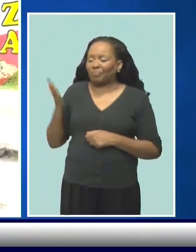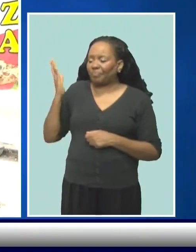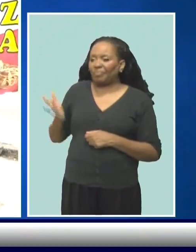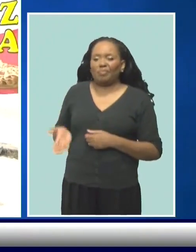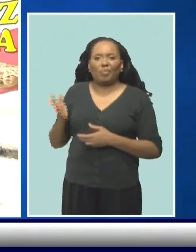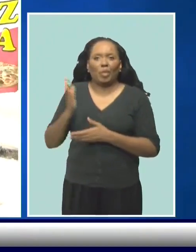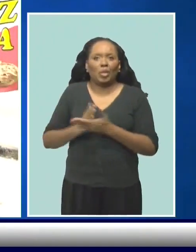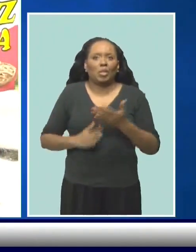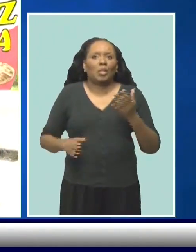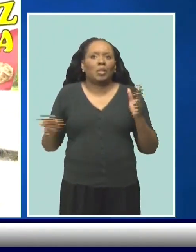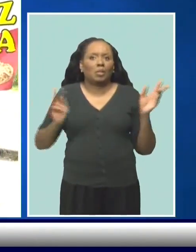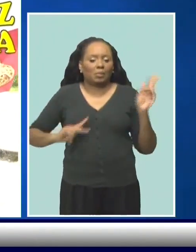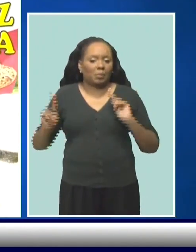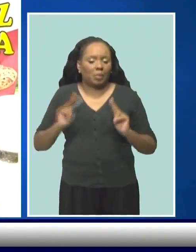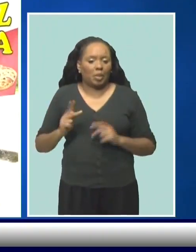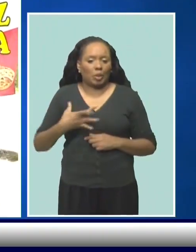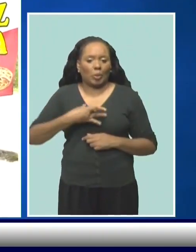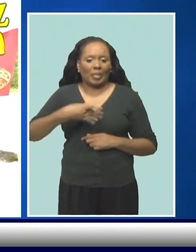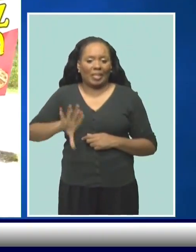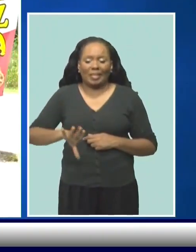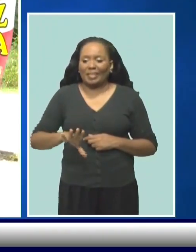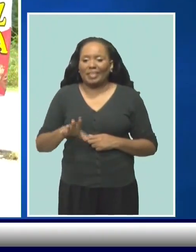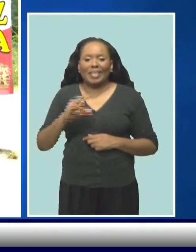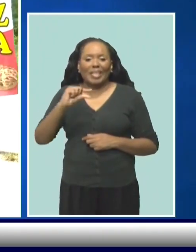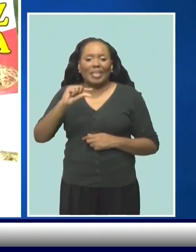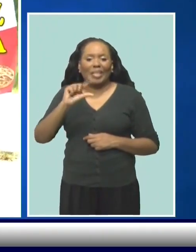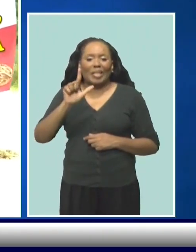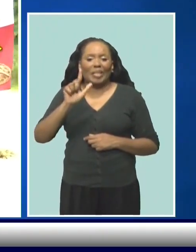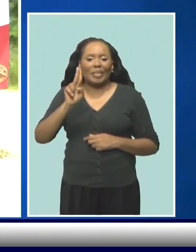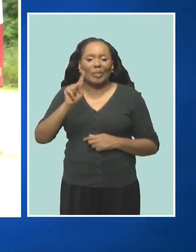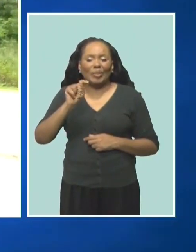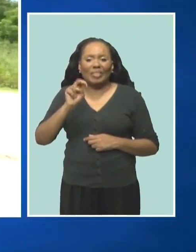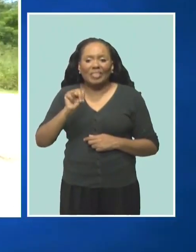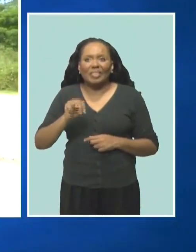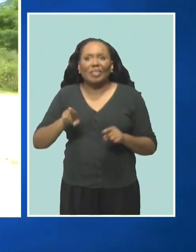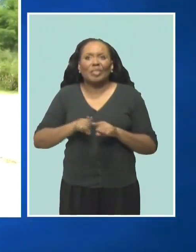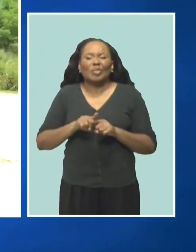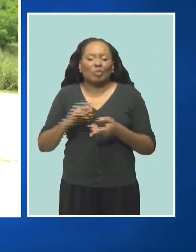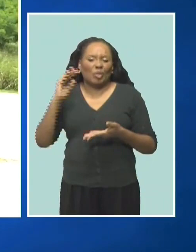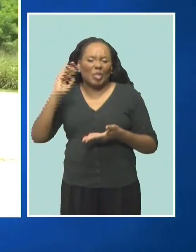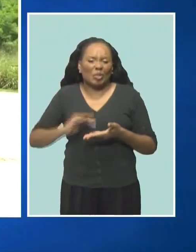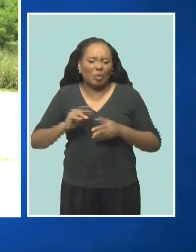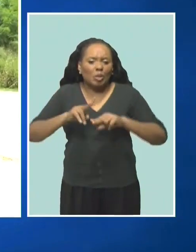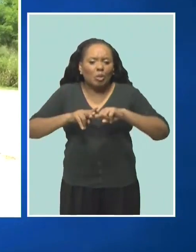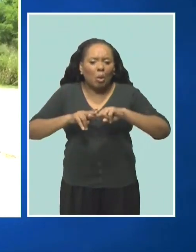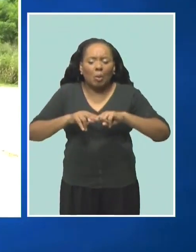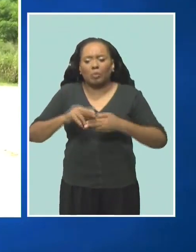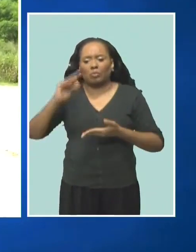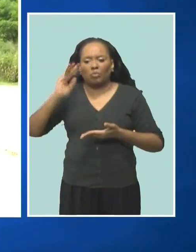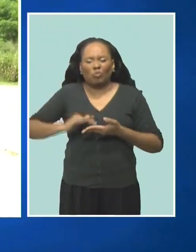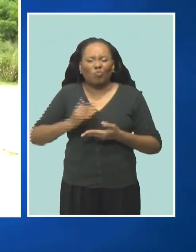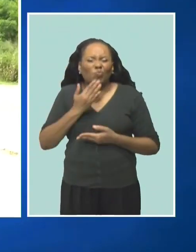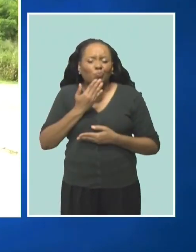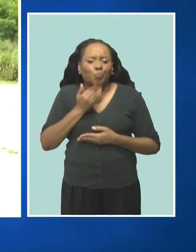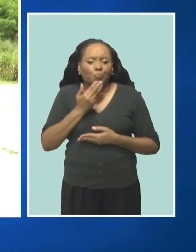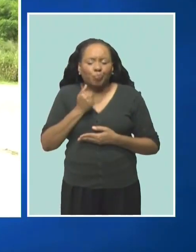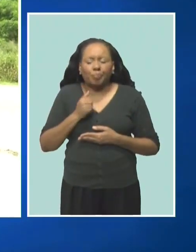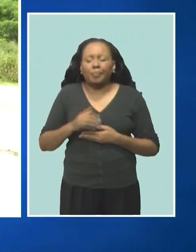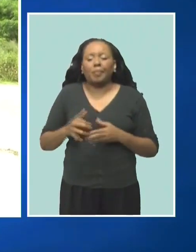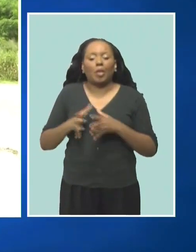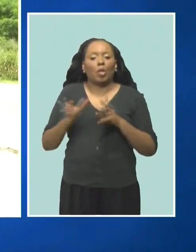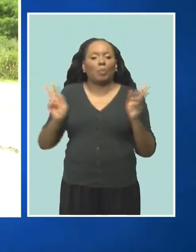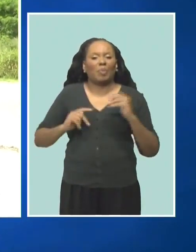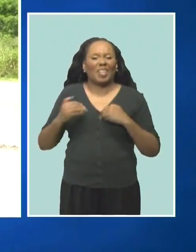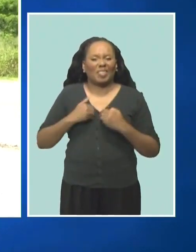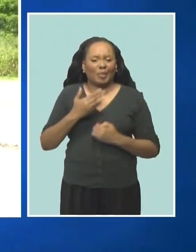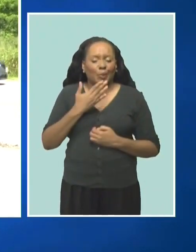don't like the gluten. And we're also trying to minimize the sweetness and the salt because we know there's a lot of diabetic issues on the